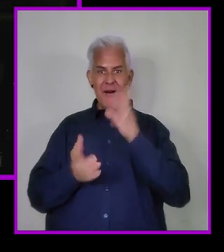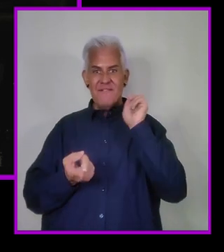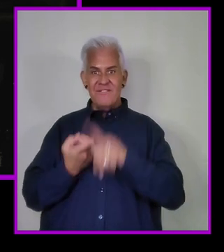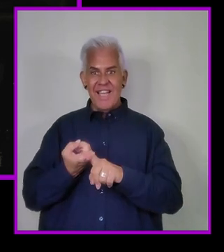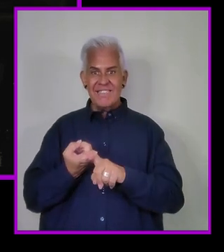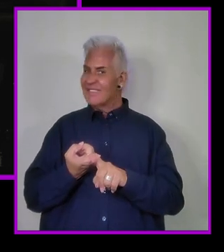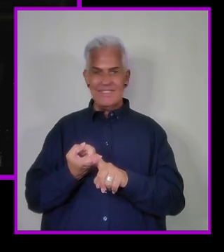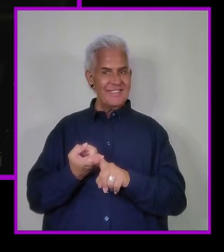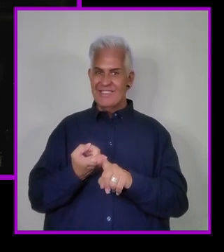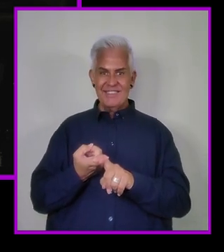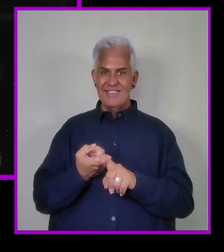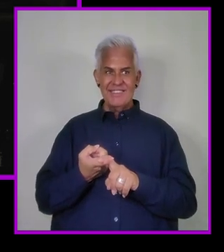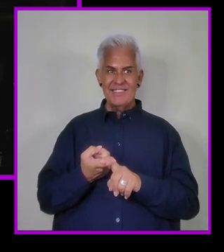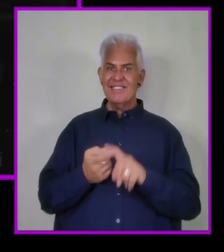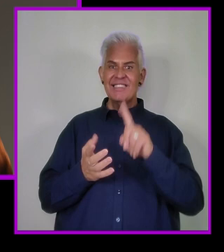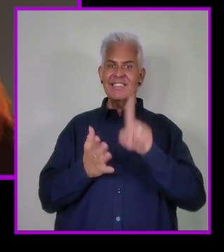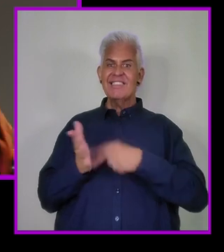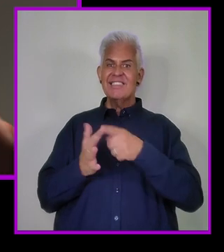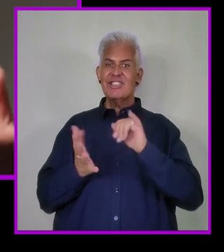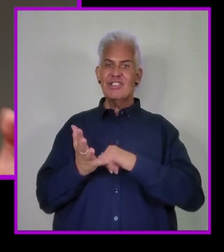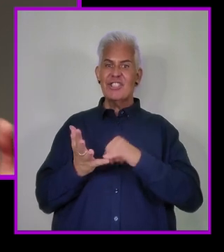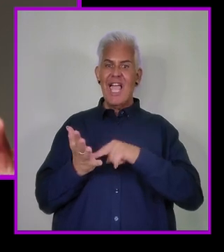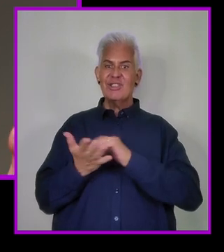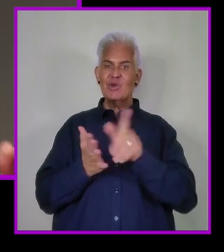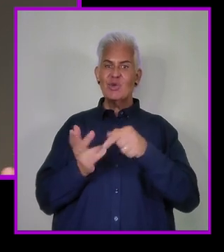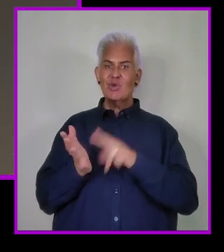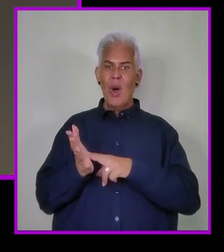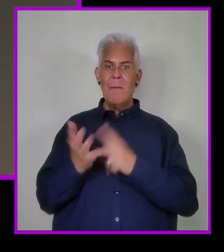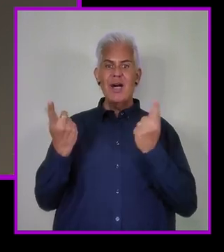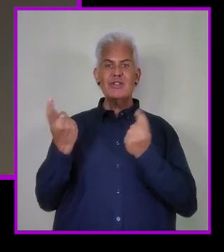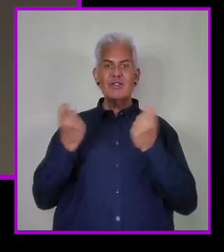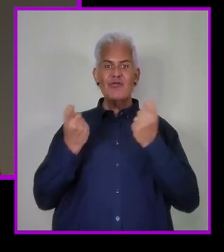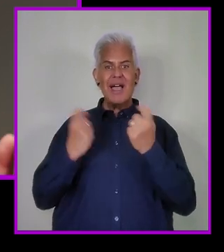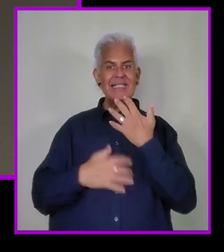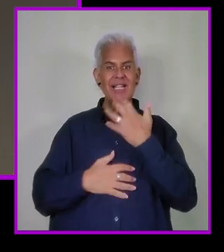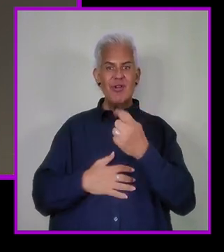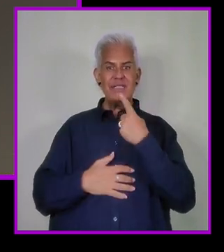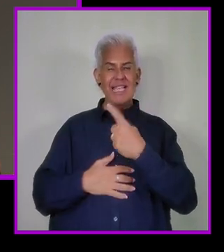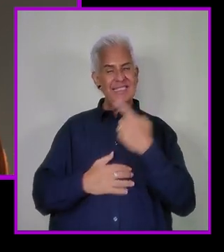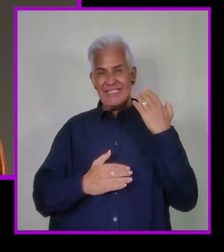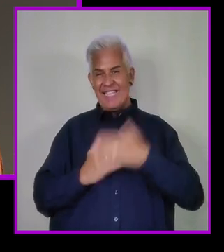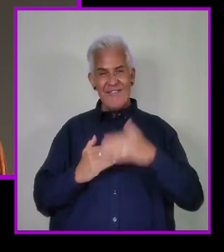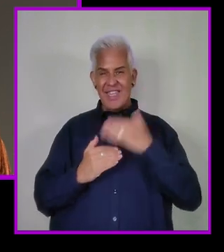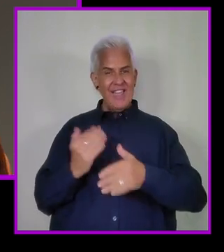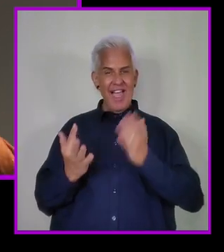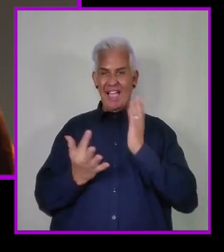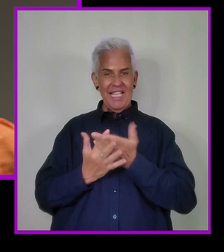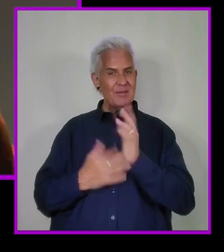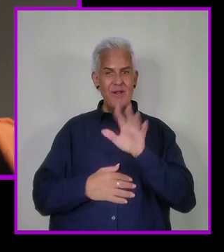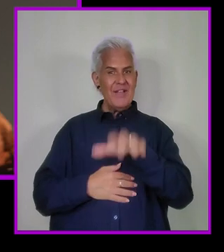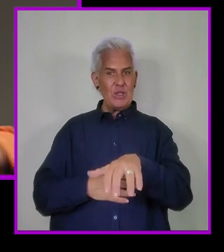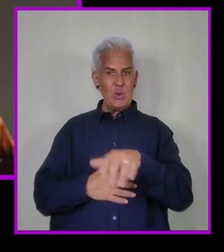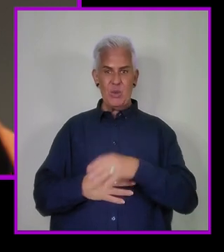never stops. As Jess Tom Tourette's hero says, there is no such thing as a fully accessible venue, for example. Mm-hmm. And so, you